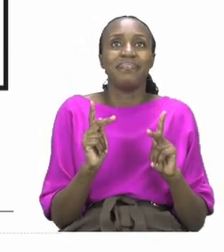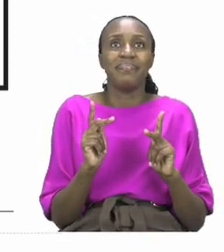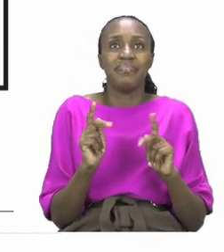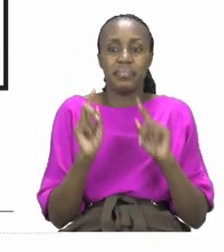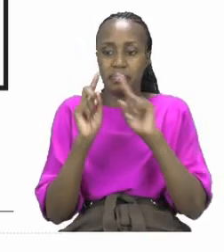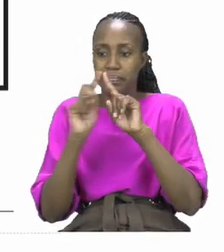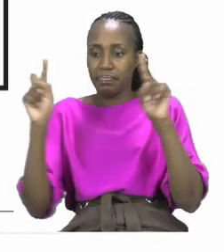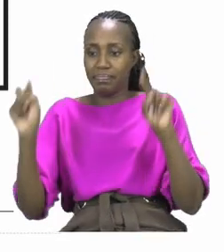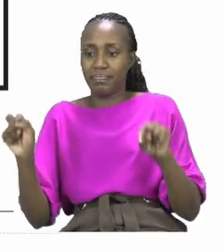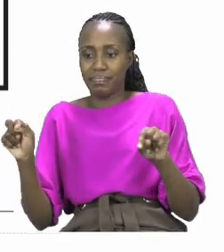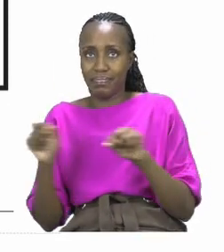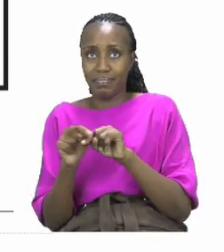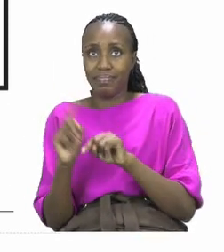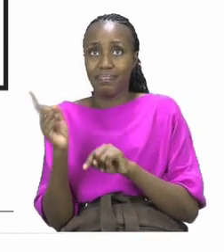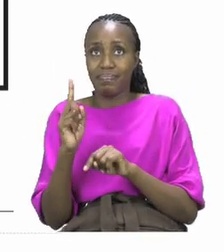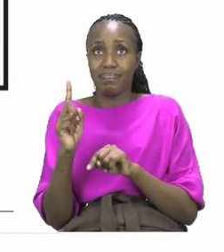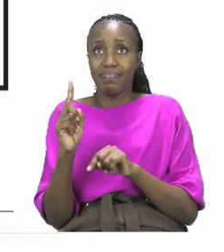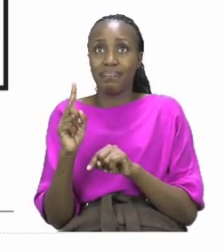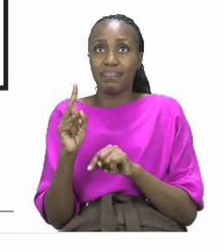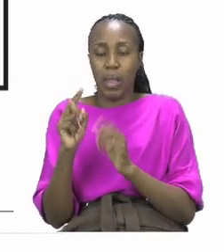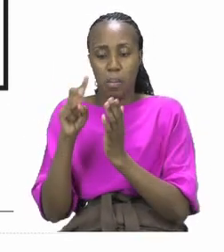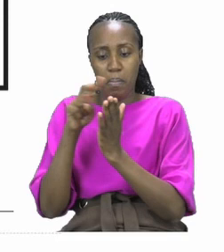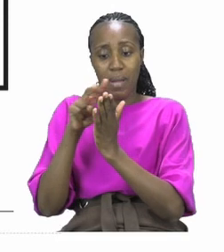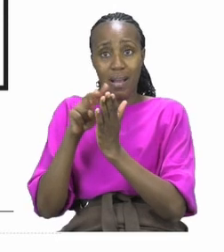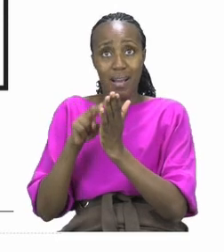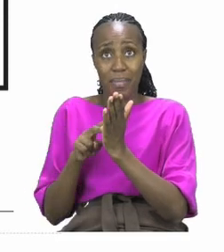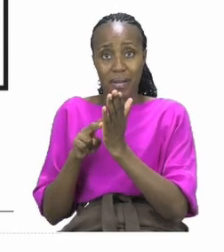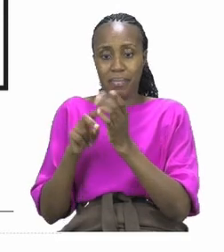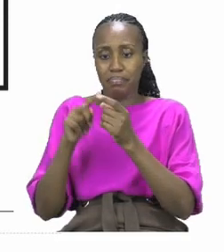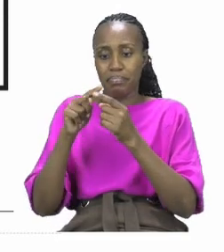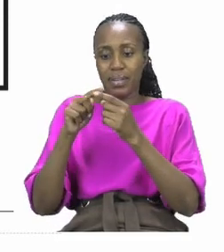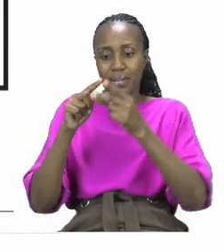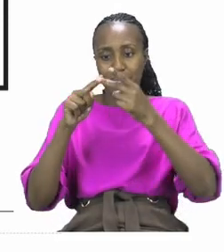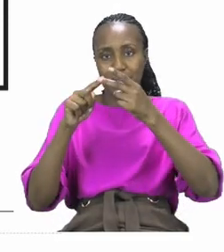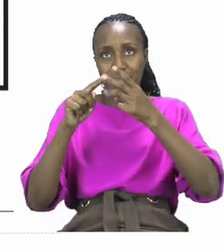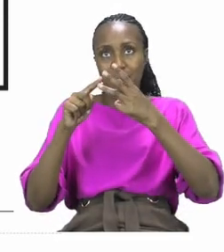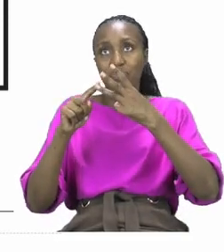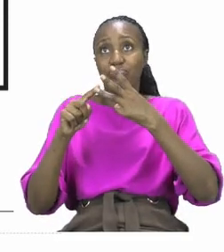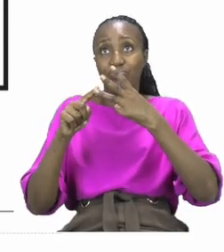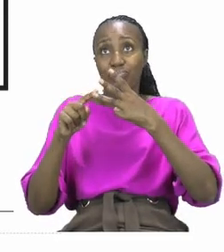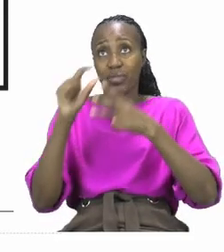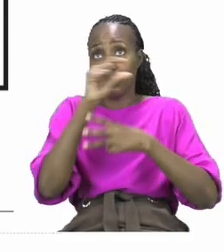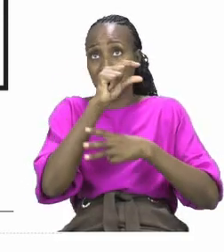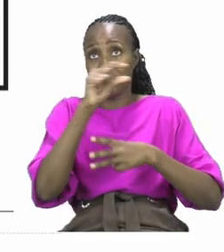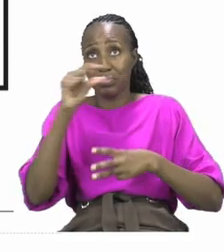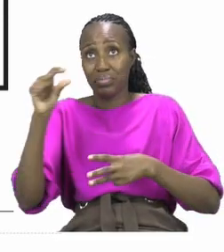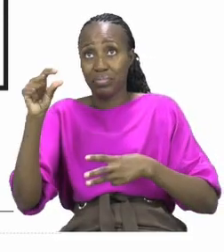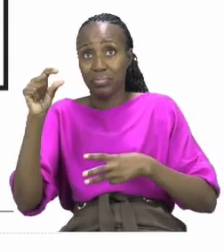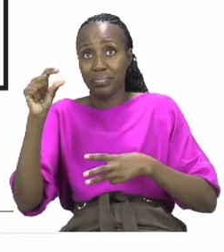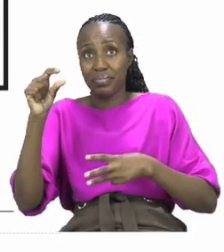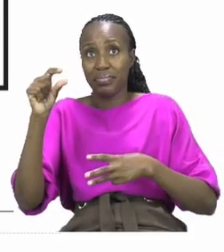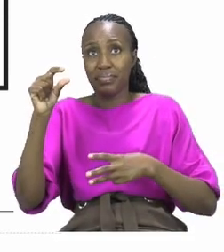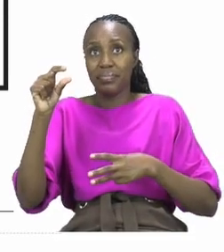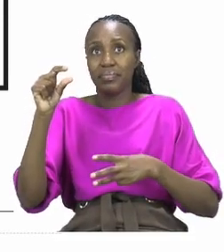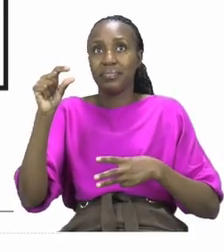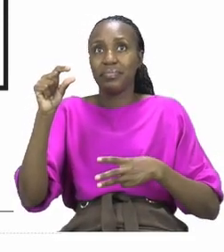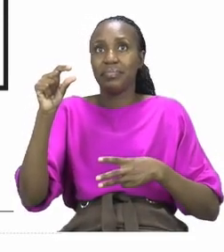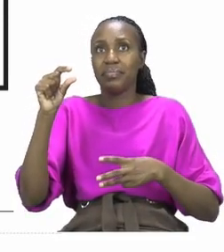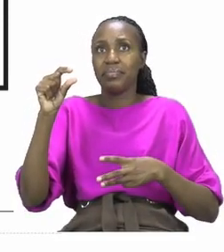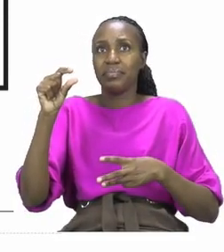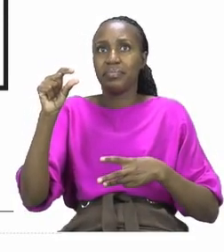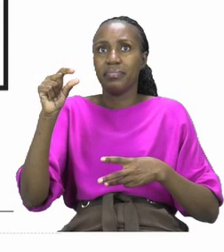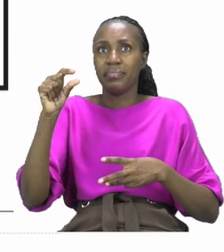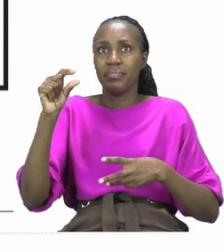the last one is to read each sentence. So let's take a look at the board